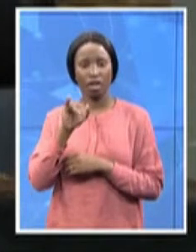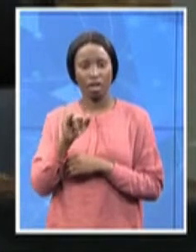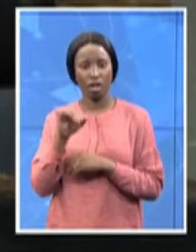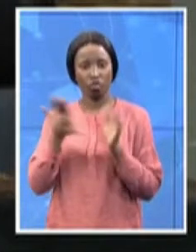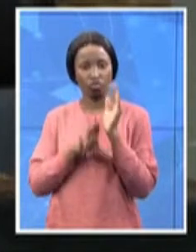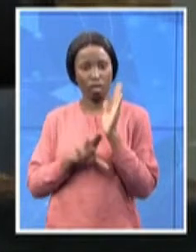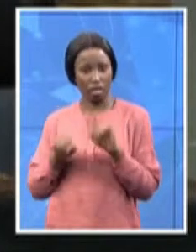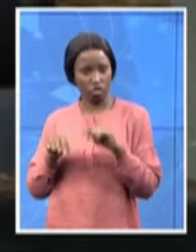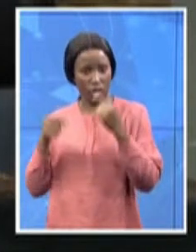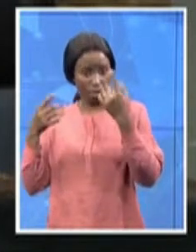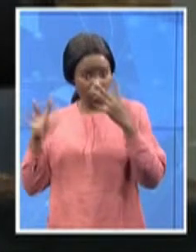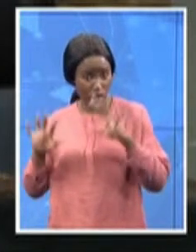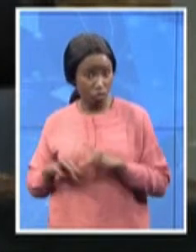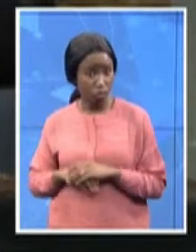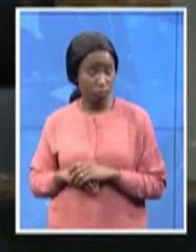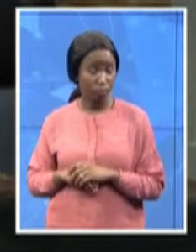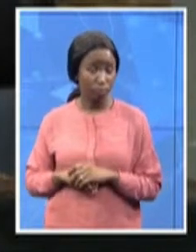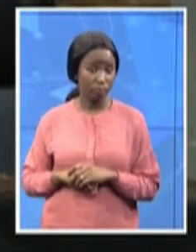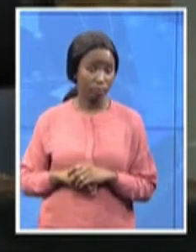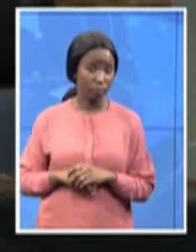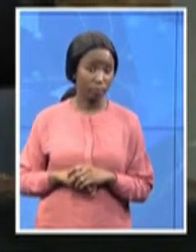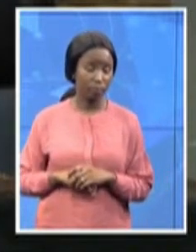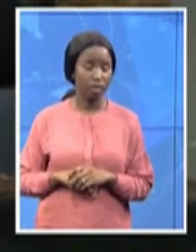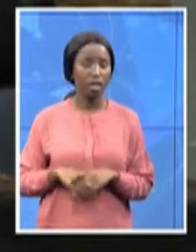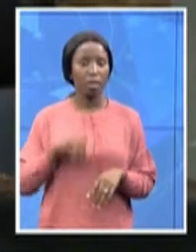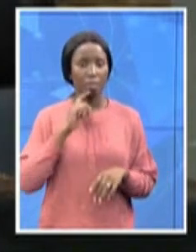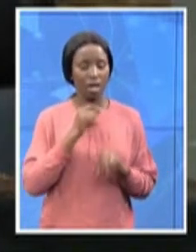Each of these issues was